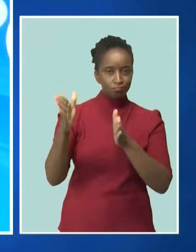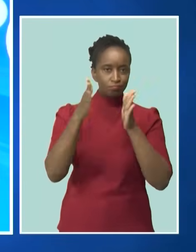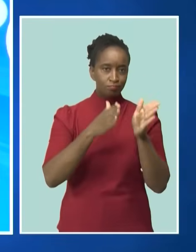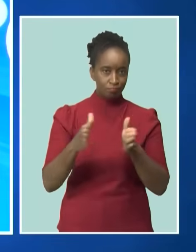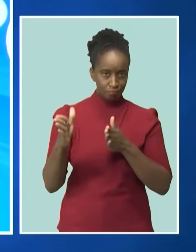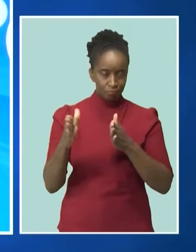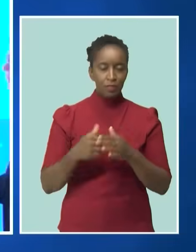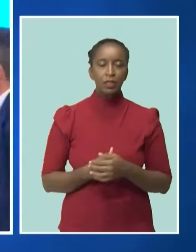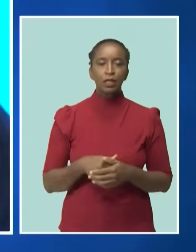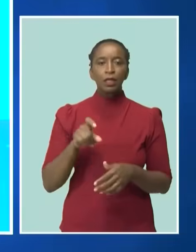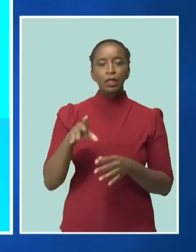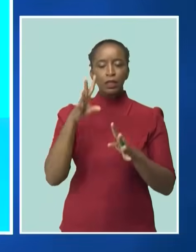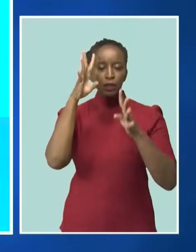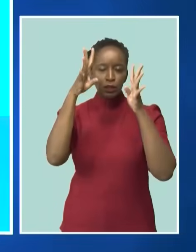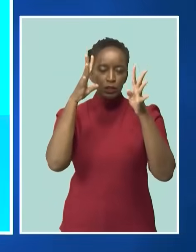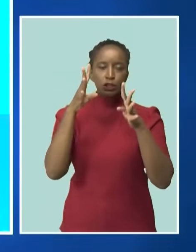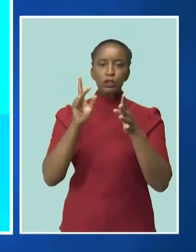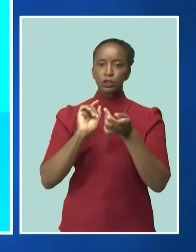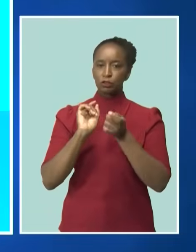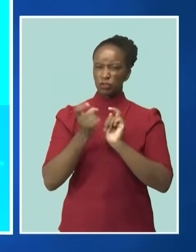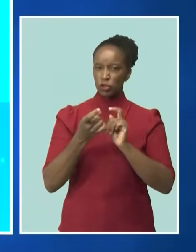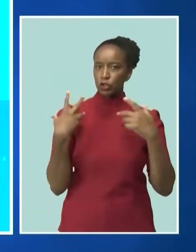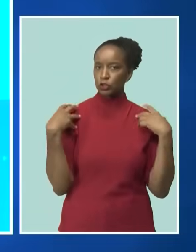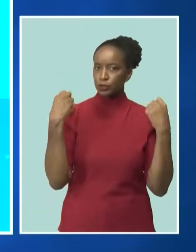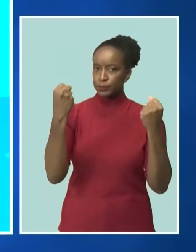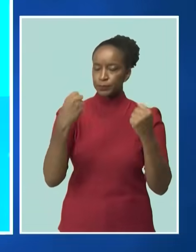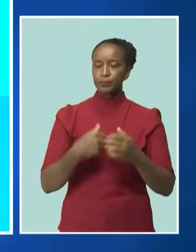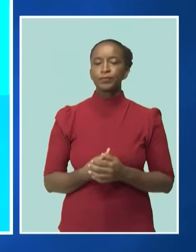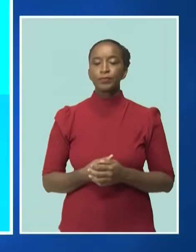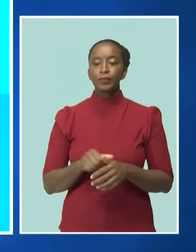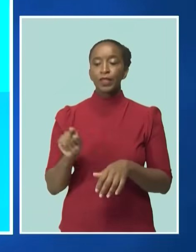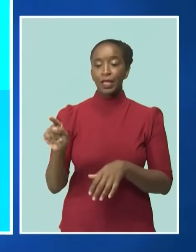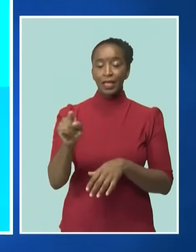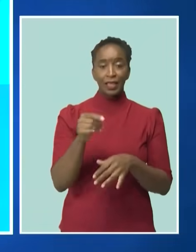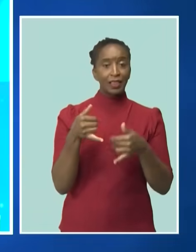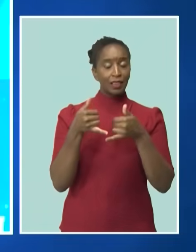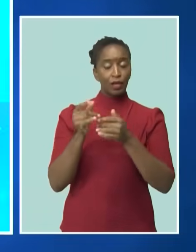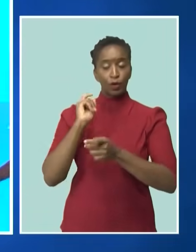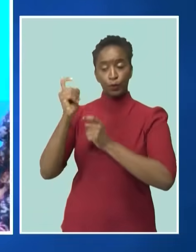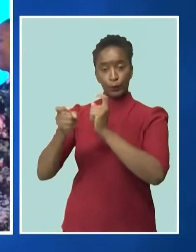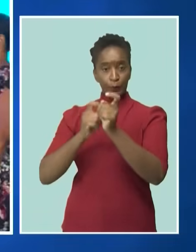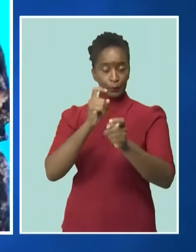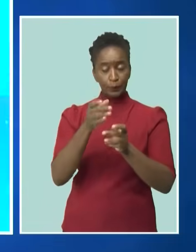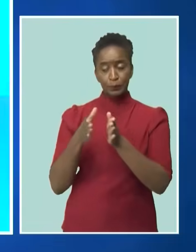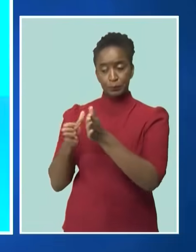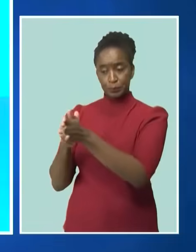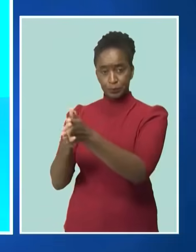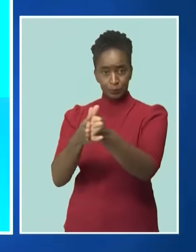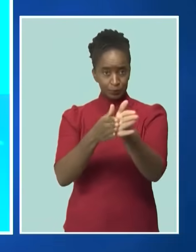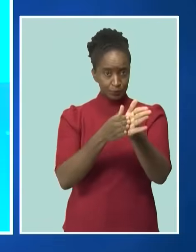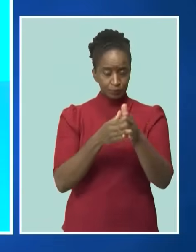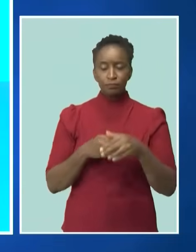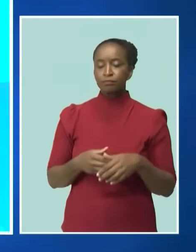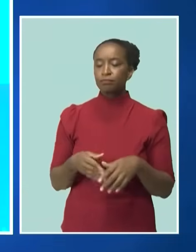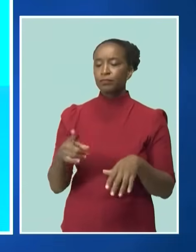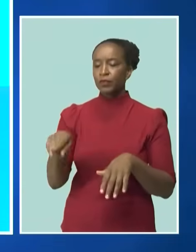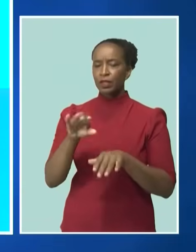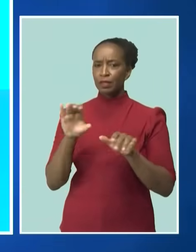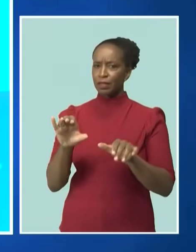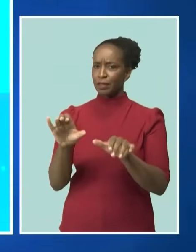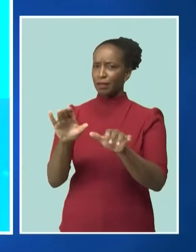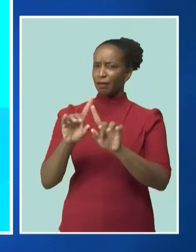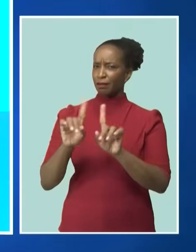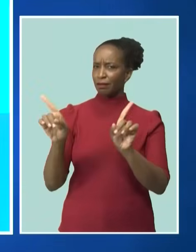and change. Mr. Innes, in congratulating all the awardees, said they had broken new ground by involving the public in selecting the Service